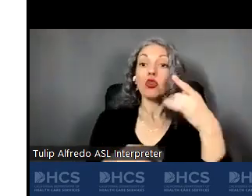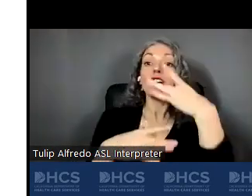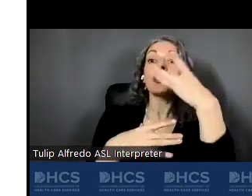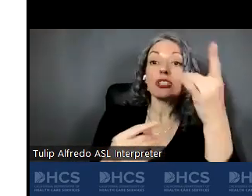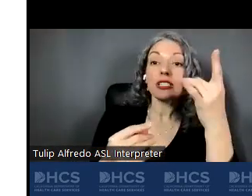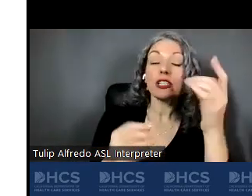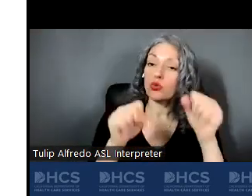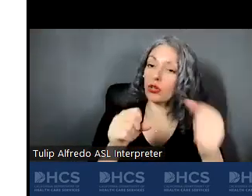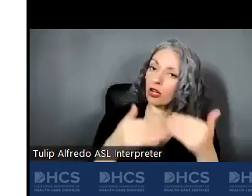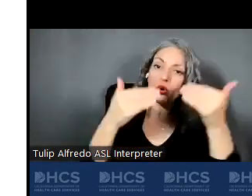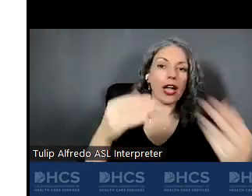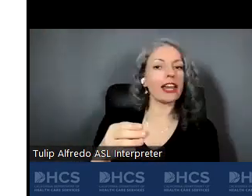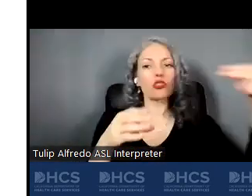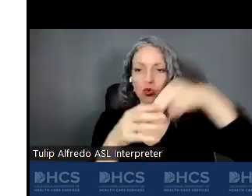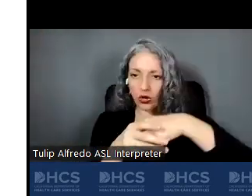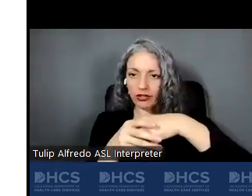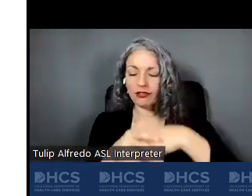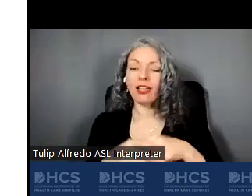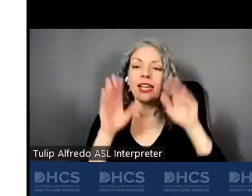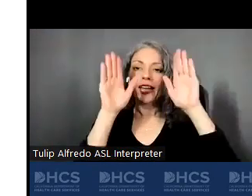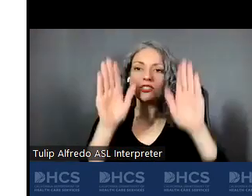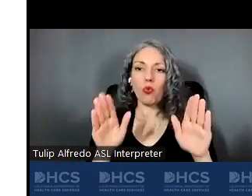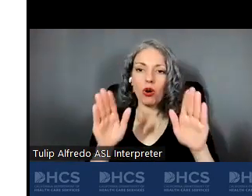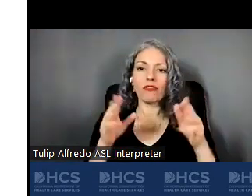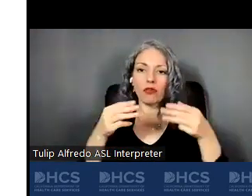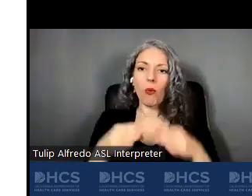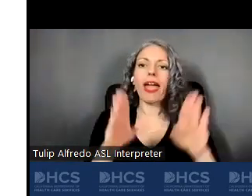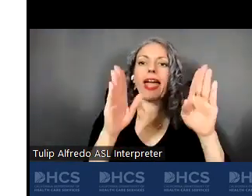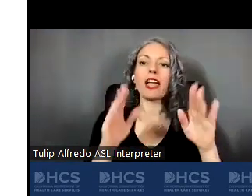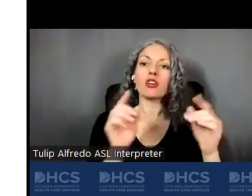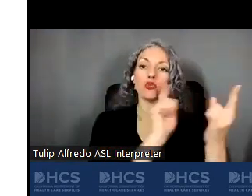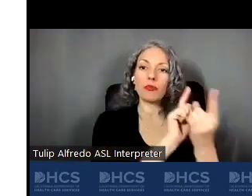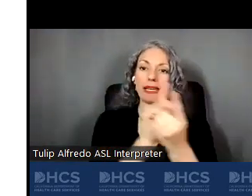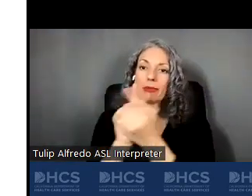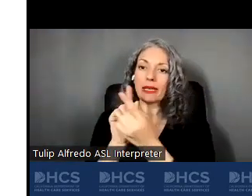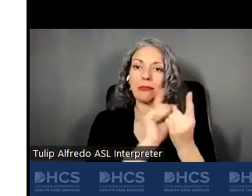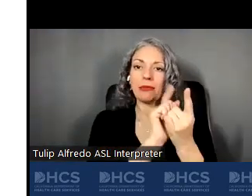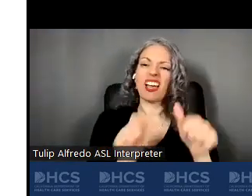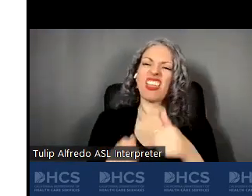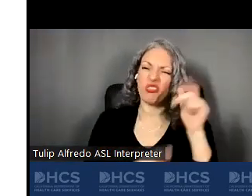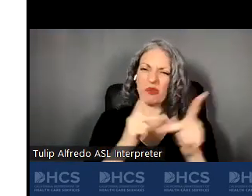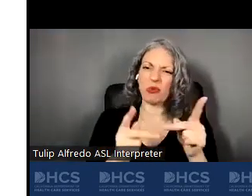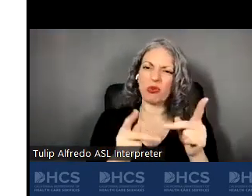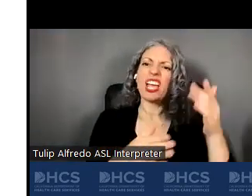planning meetings. And it's a great forum to meet others and really